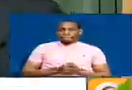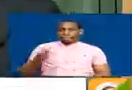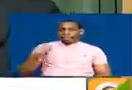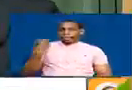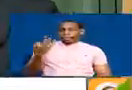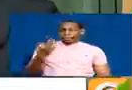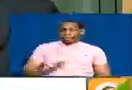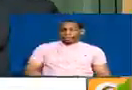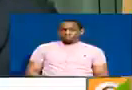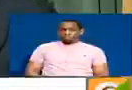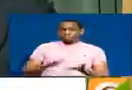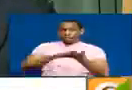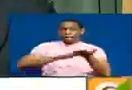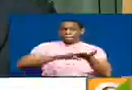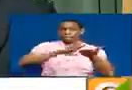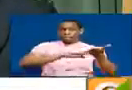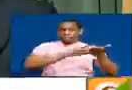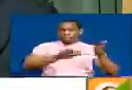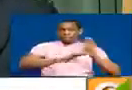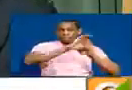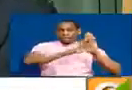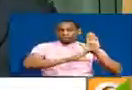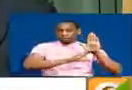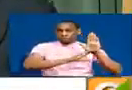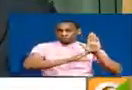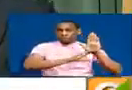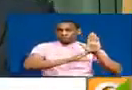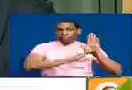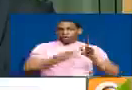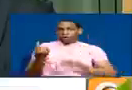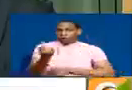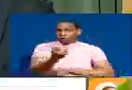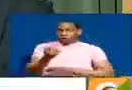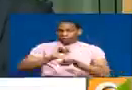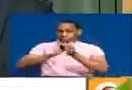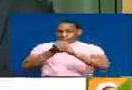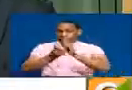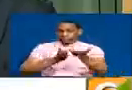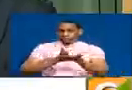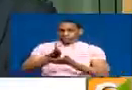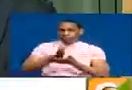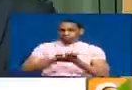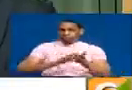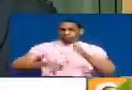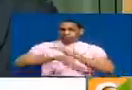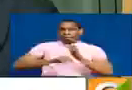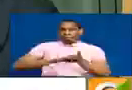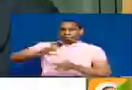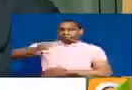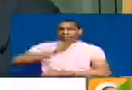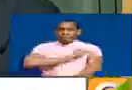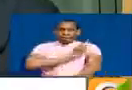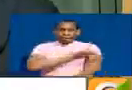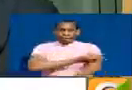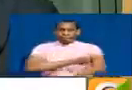Number 3. The basic structure of the Constitution can only be altered through the primary constituent